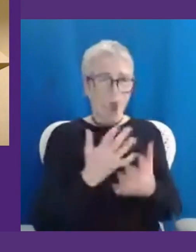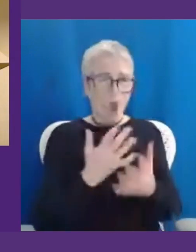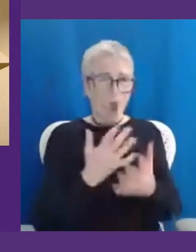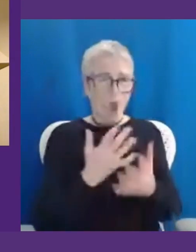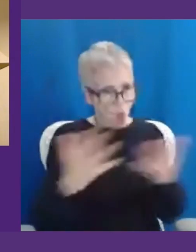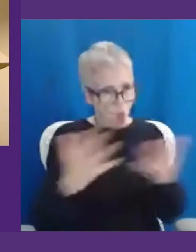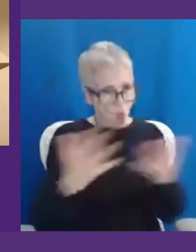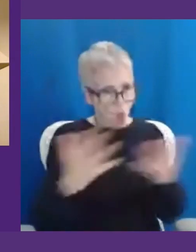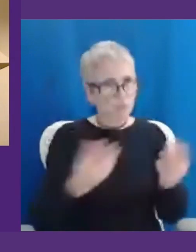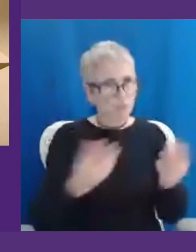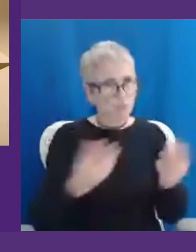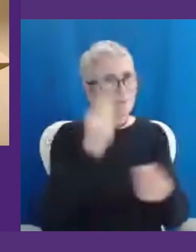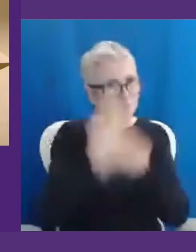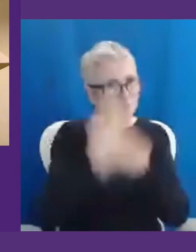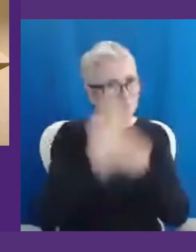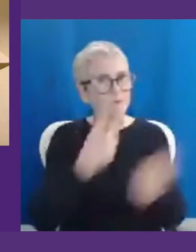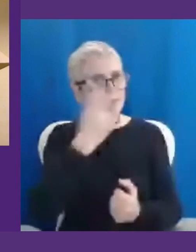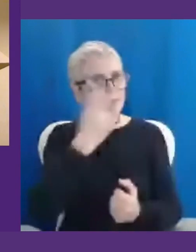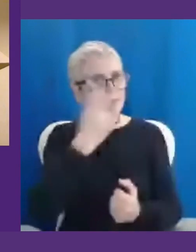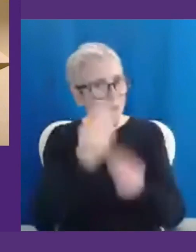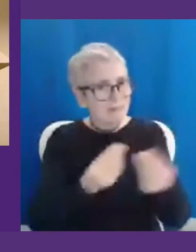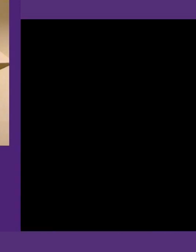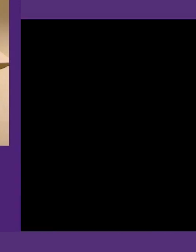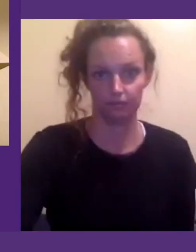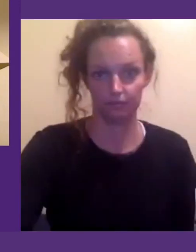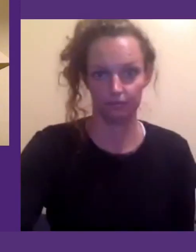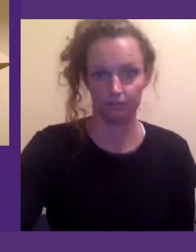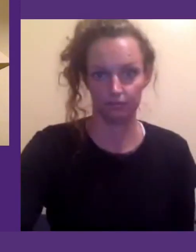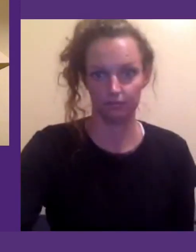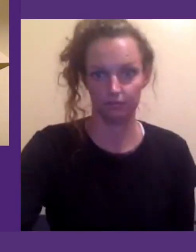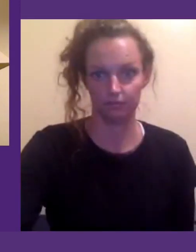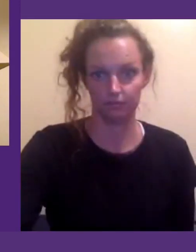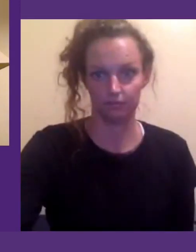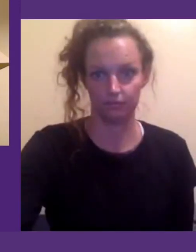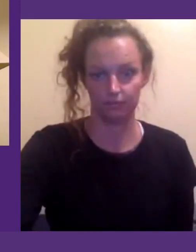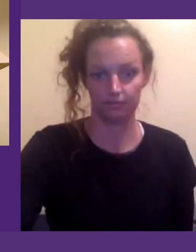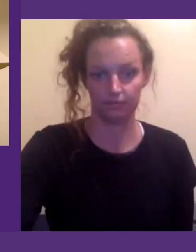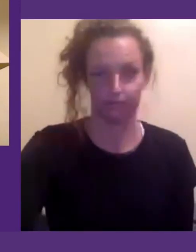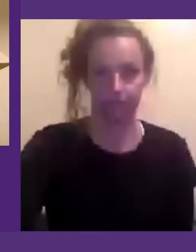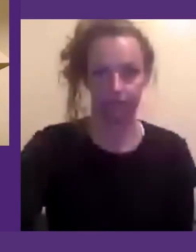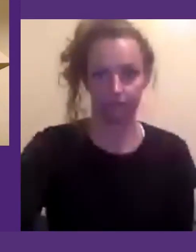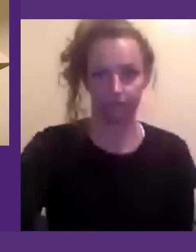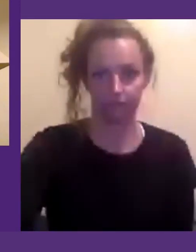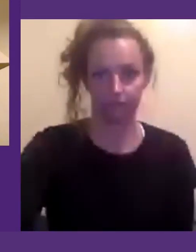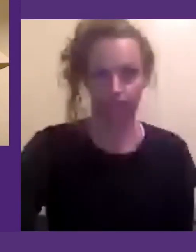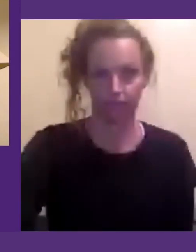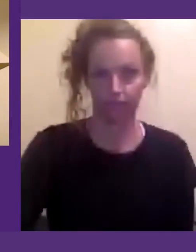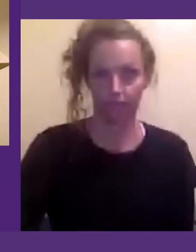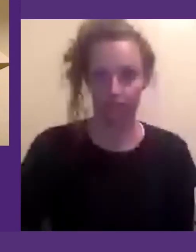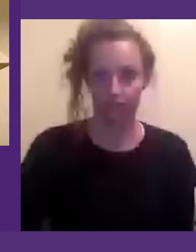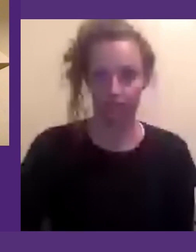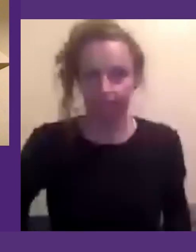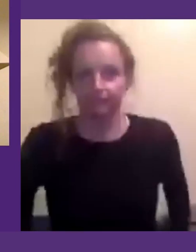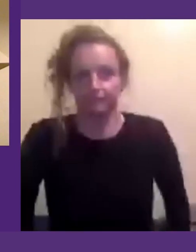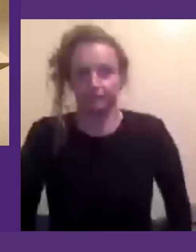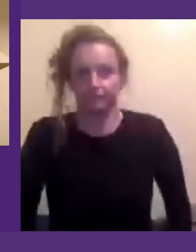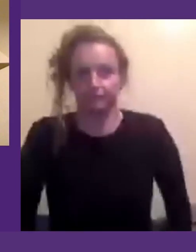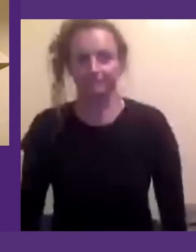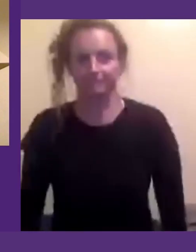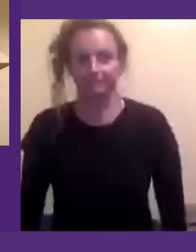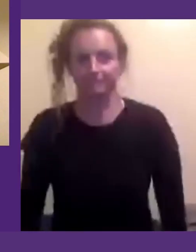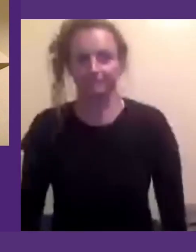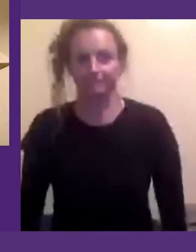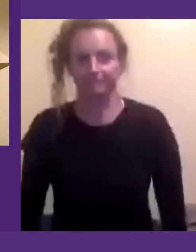to say the opposite is true for me, and my suffering that I've encountered in my